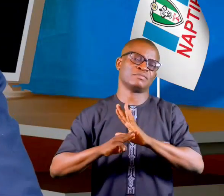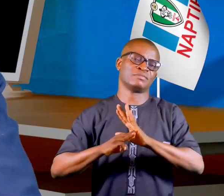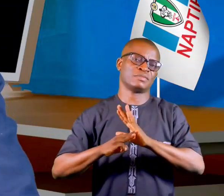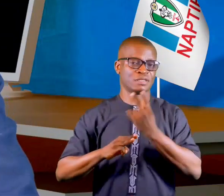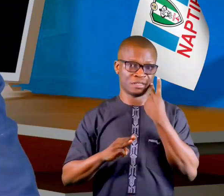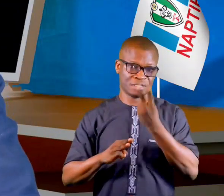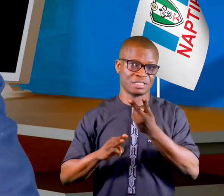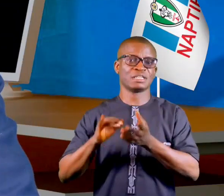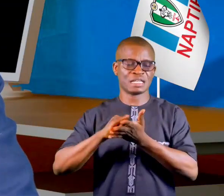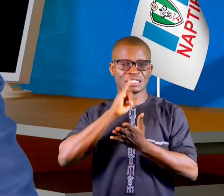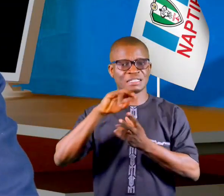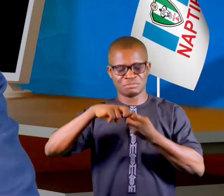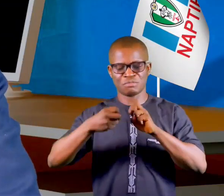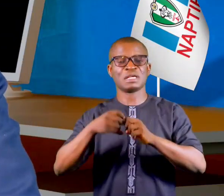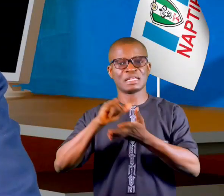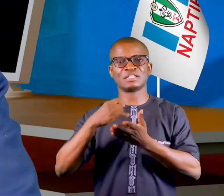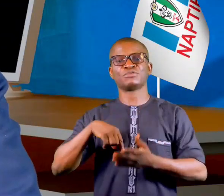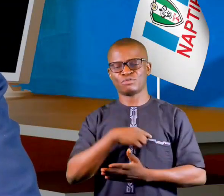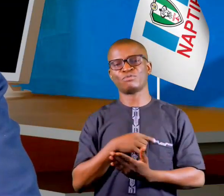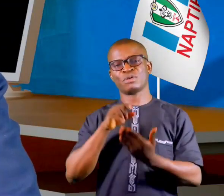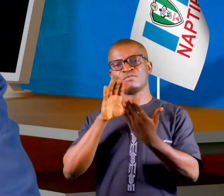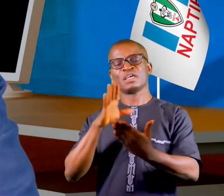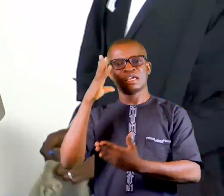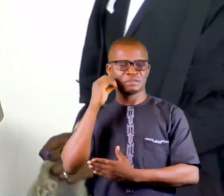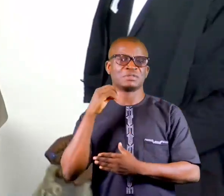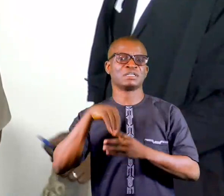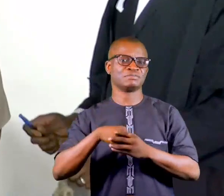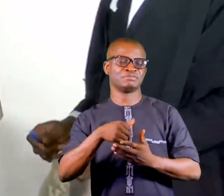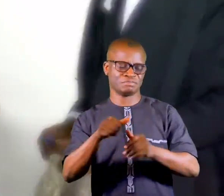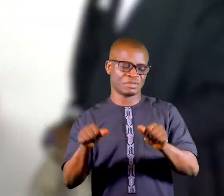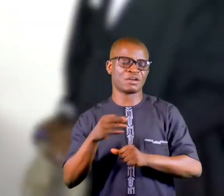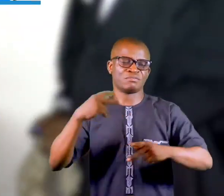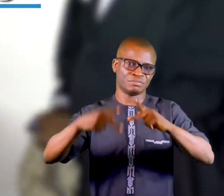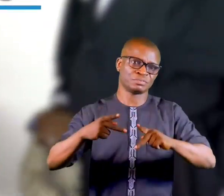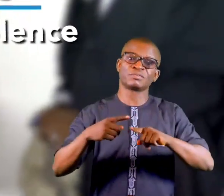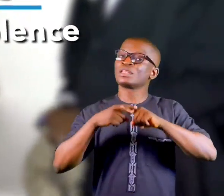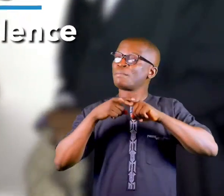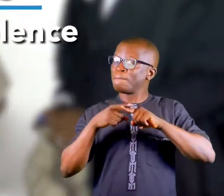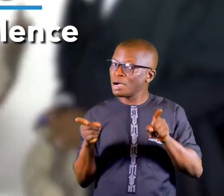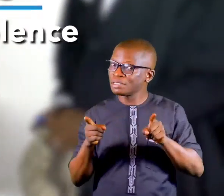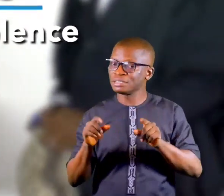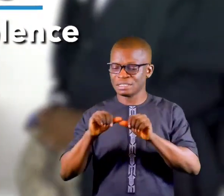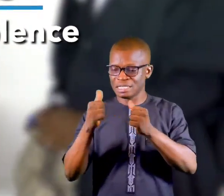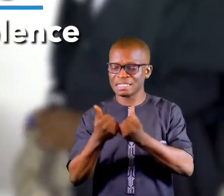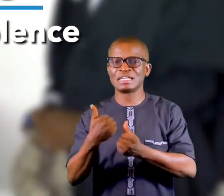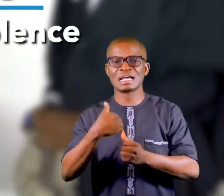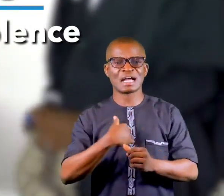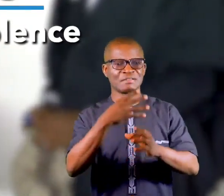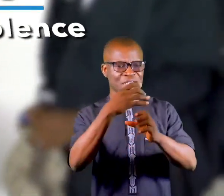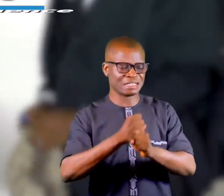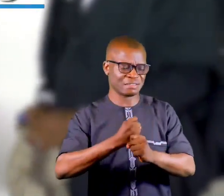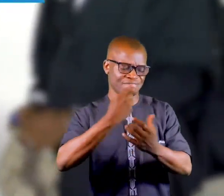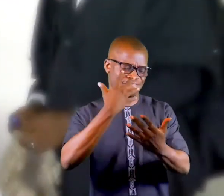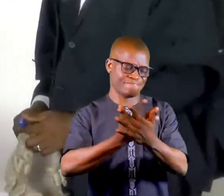also a problem that we face in terms of prosecution. However, the agency is securing convictions in